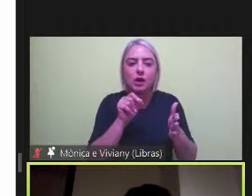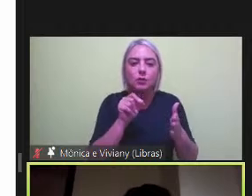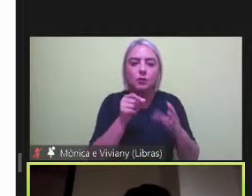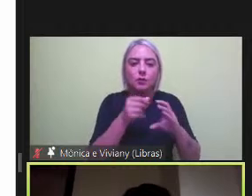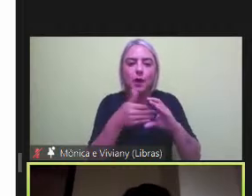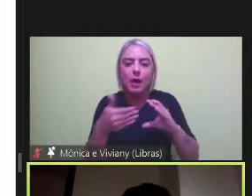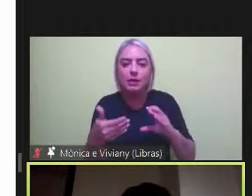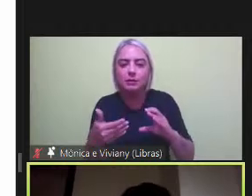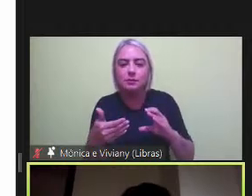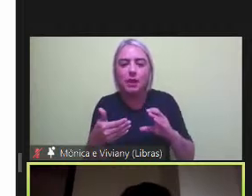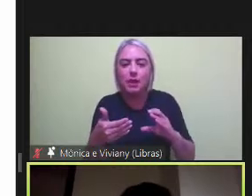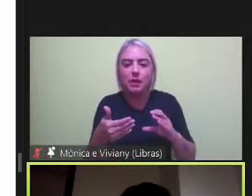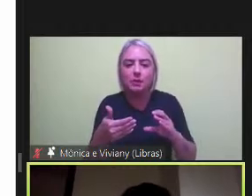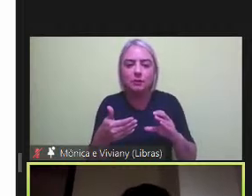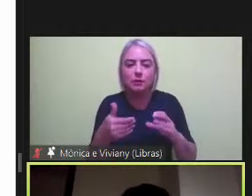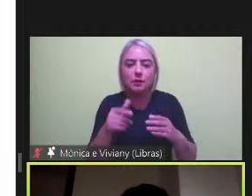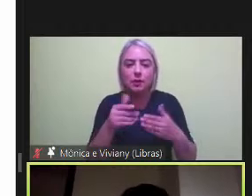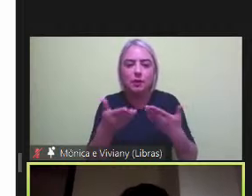concerning